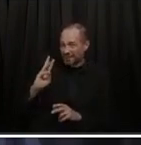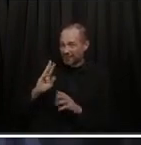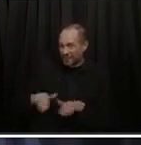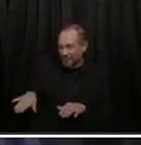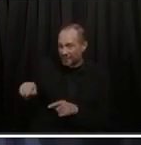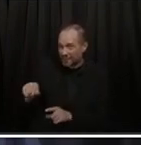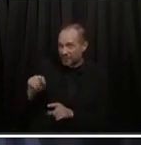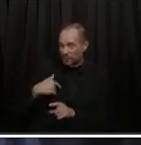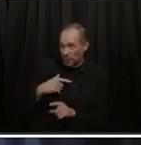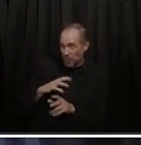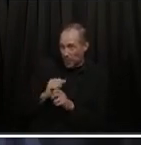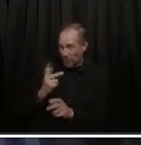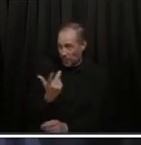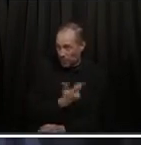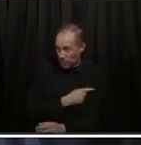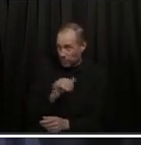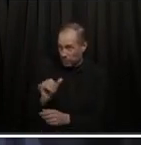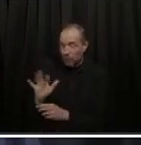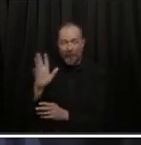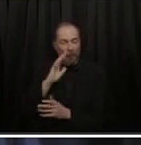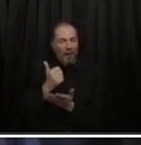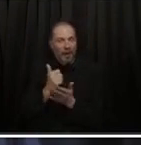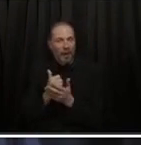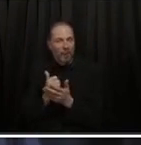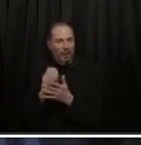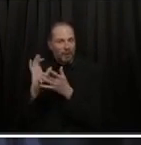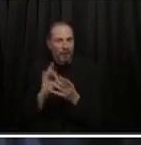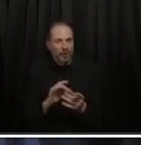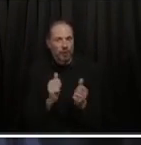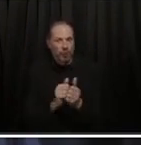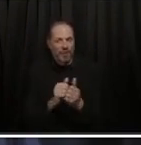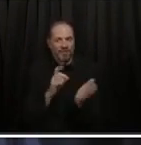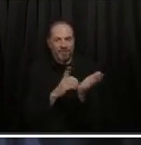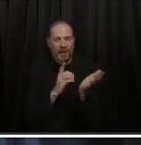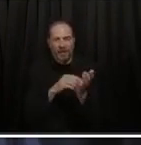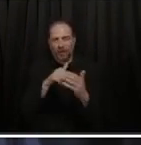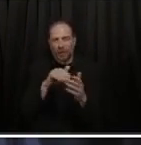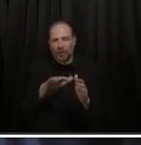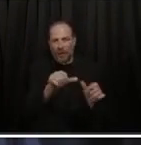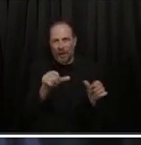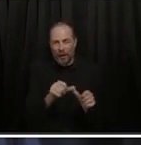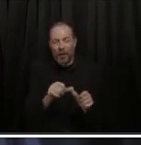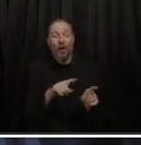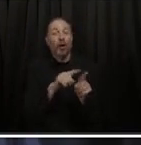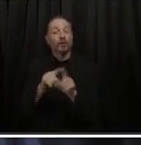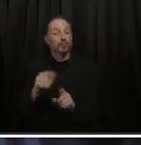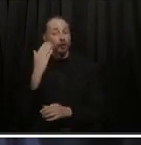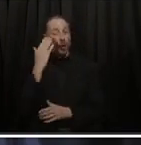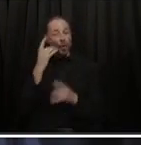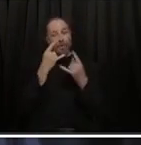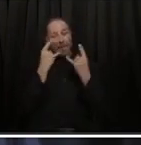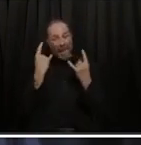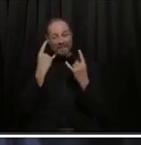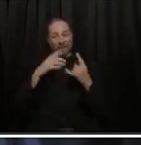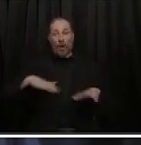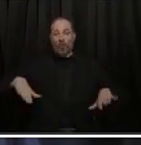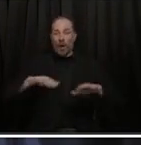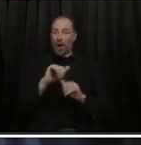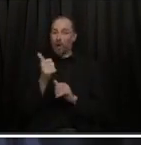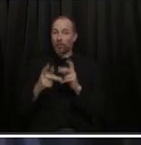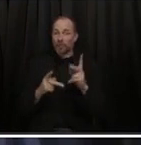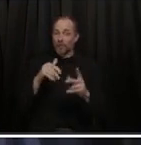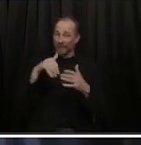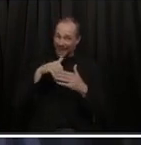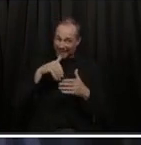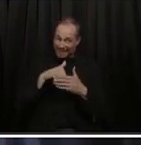help connect you with the provider in your area. Also, we know that masks, when you wear masks around others indoors, it continues